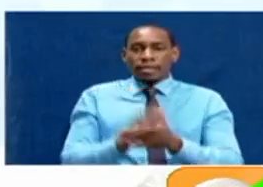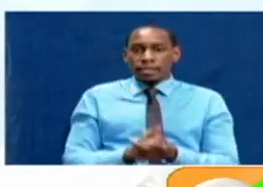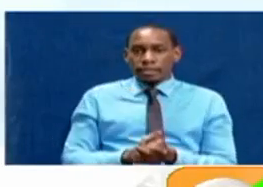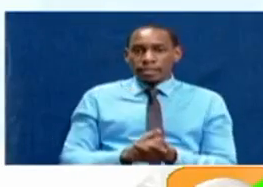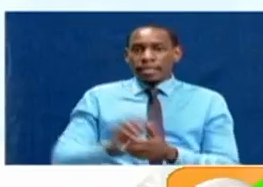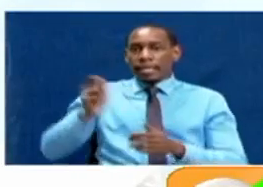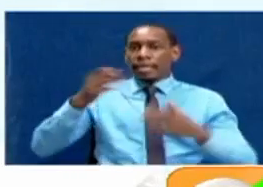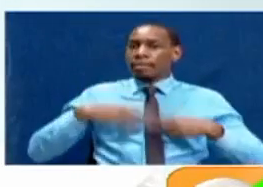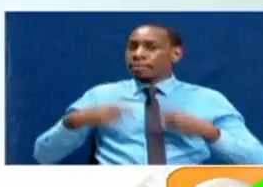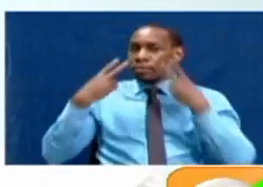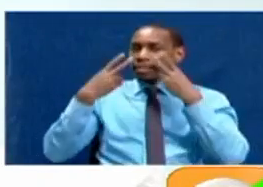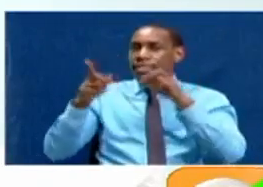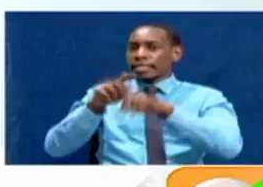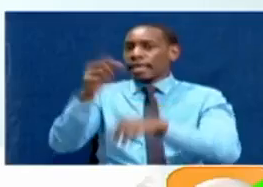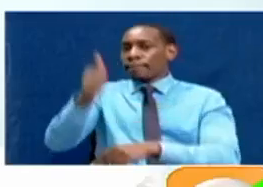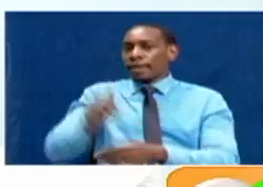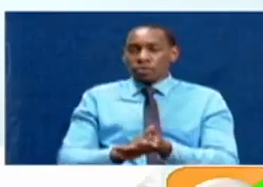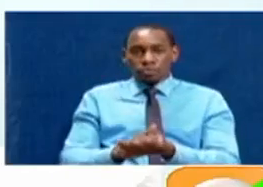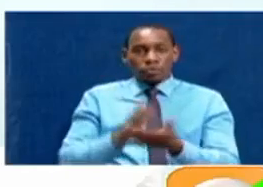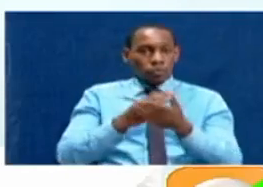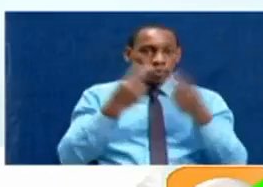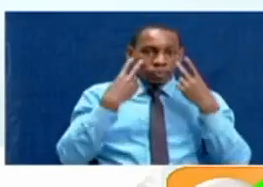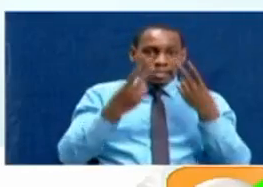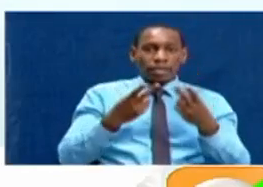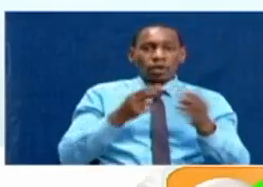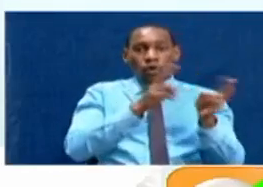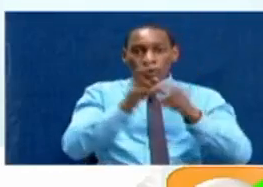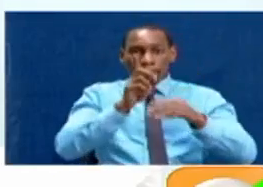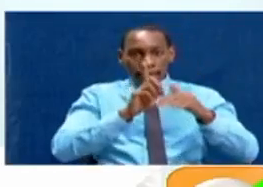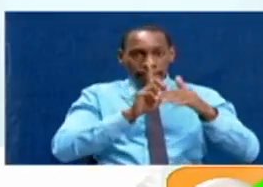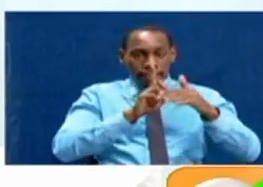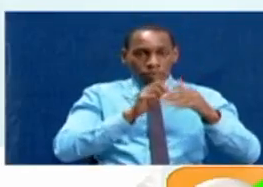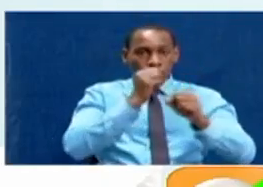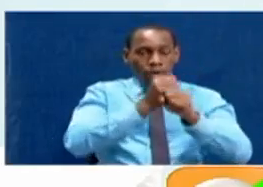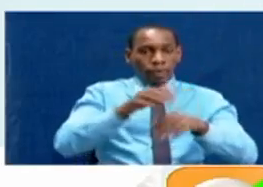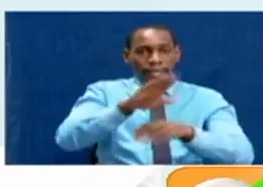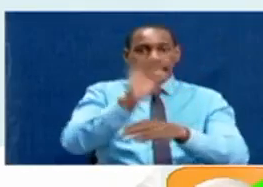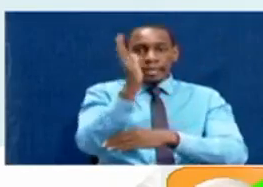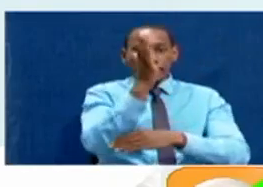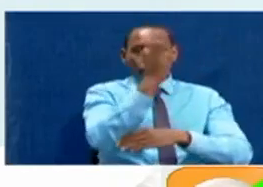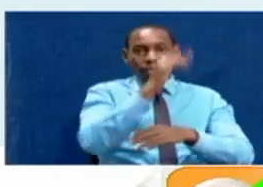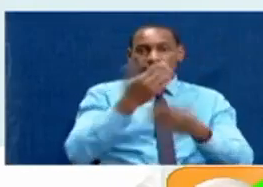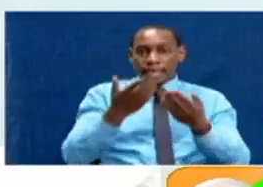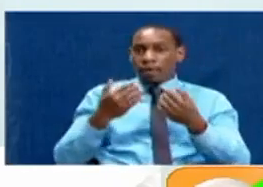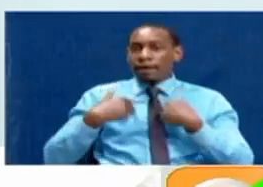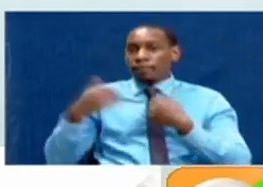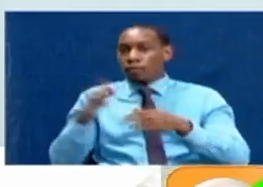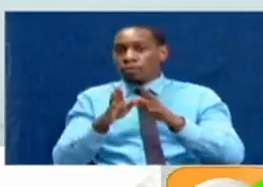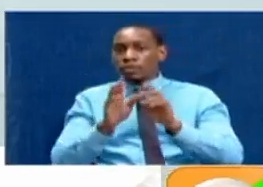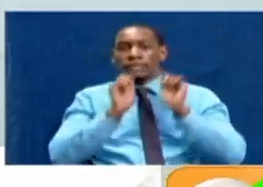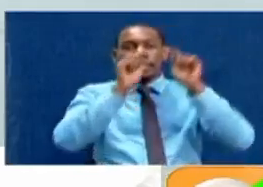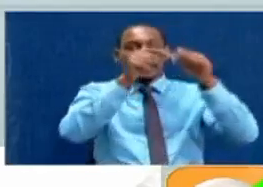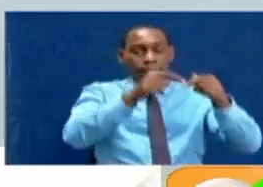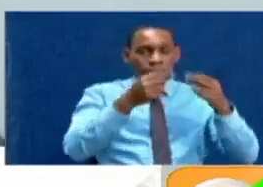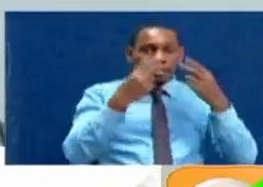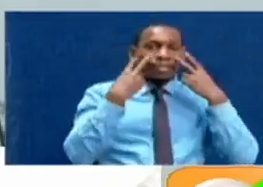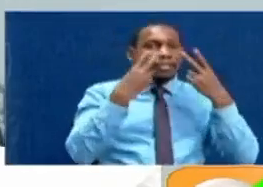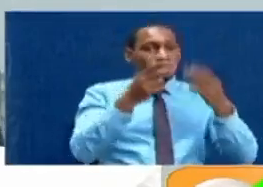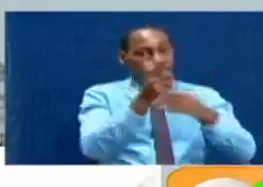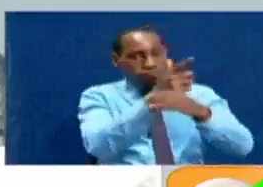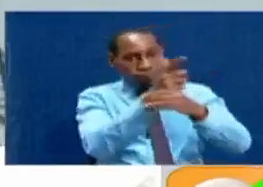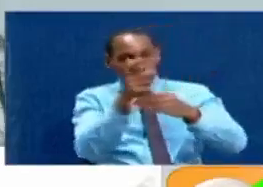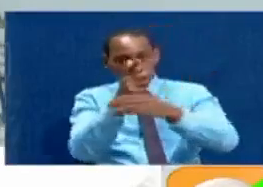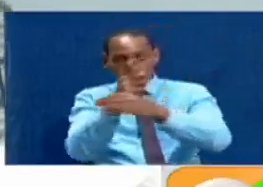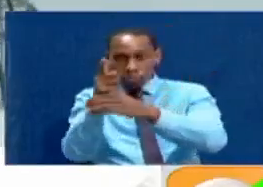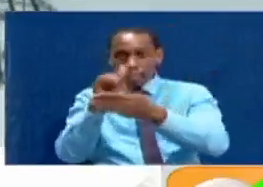Wakenya hawajaiona? Hawajaiona sana sana tunakuanga kwa msitu. Hiyo ni wakati ile wamepata nafasi ya kukuja, wakakuja wakachukua